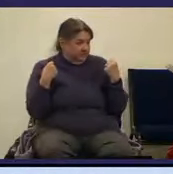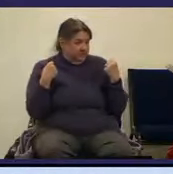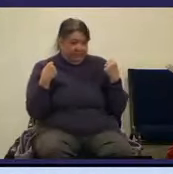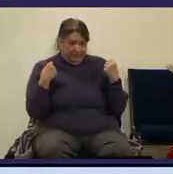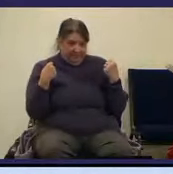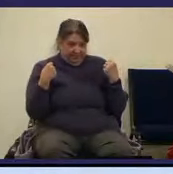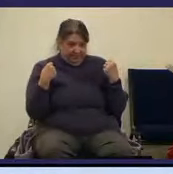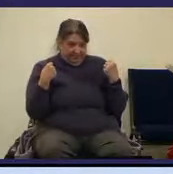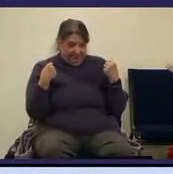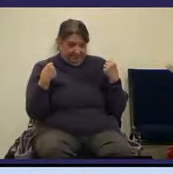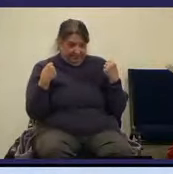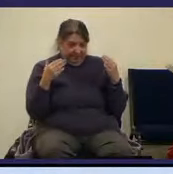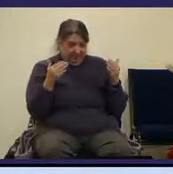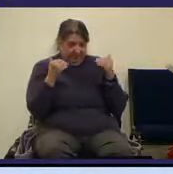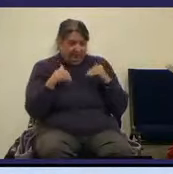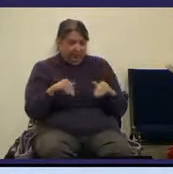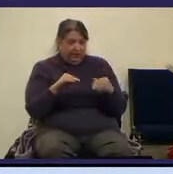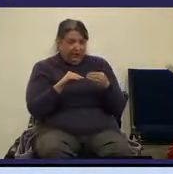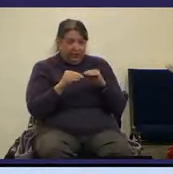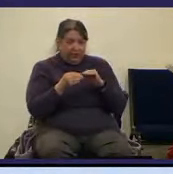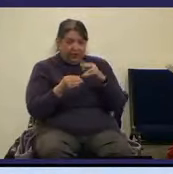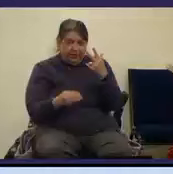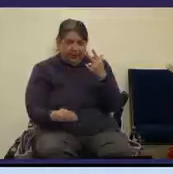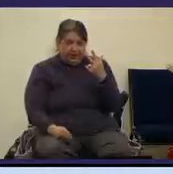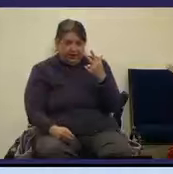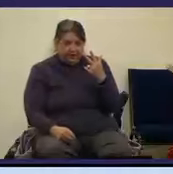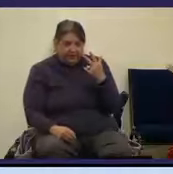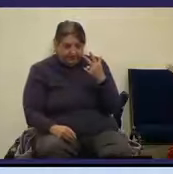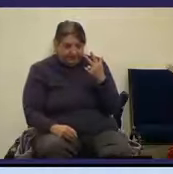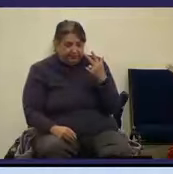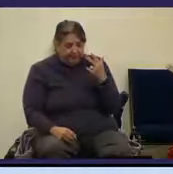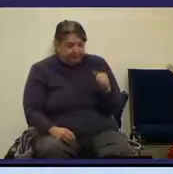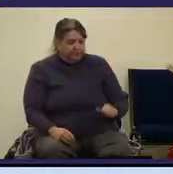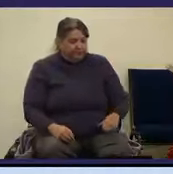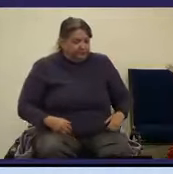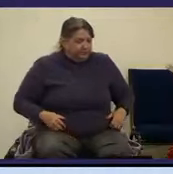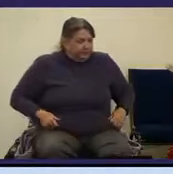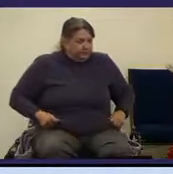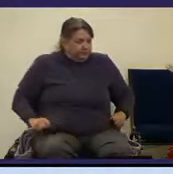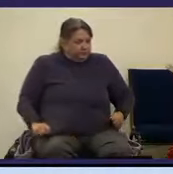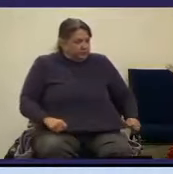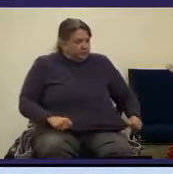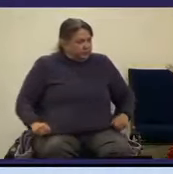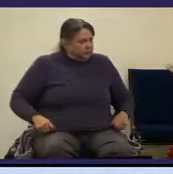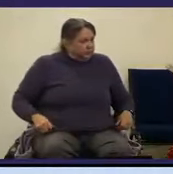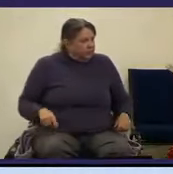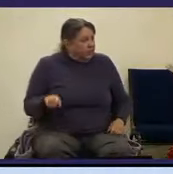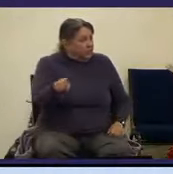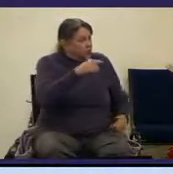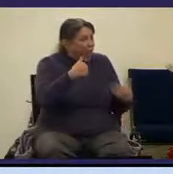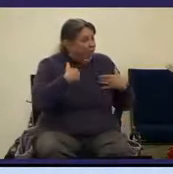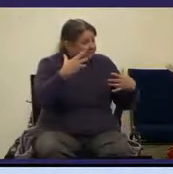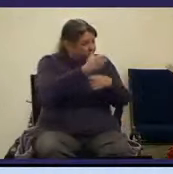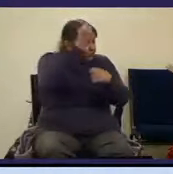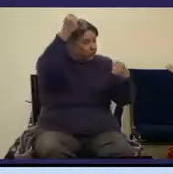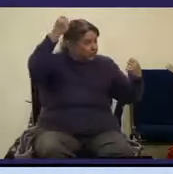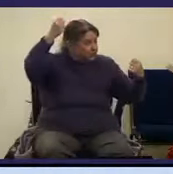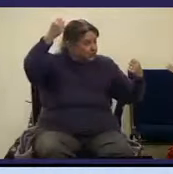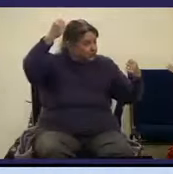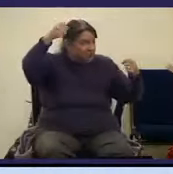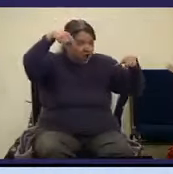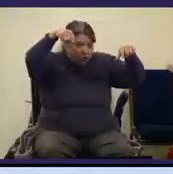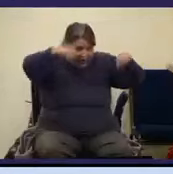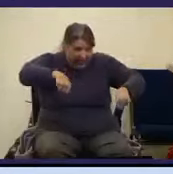there's joy in knowing you've got victory. Hallelujah, right? There's joy in knowing you've got victory. You can